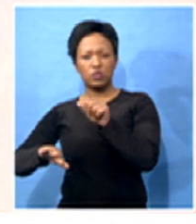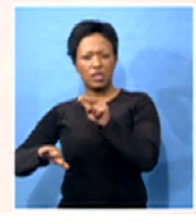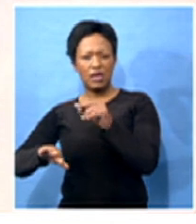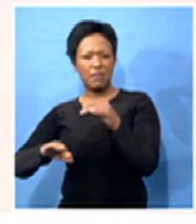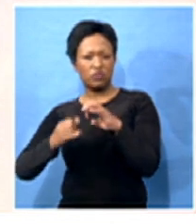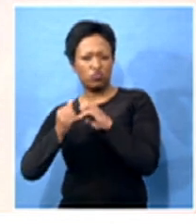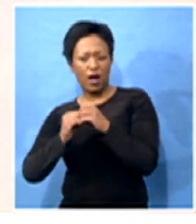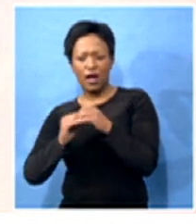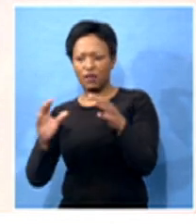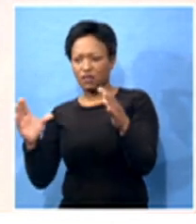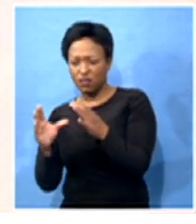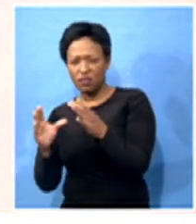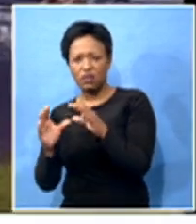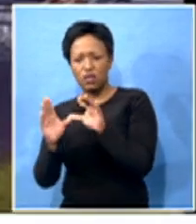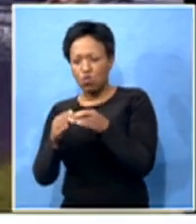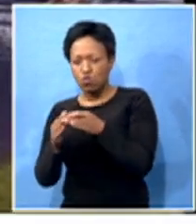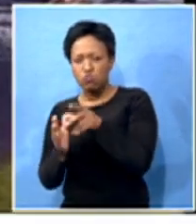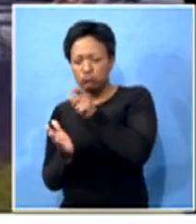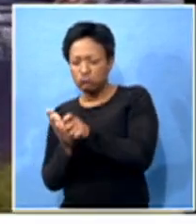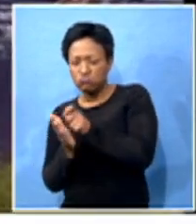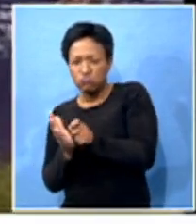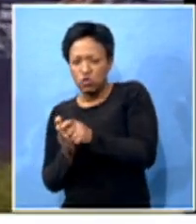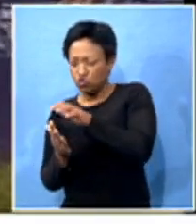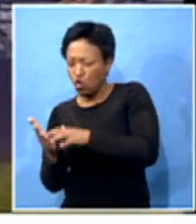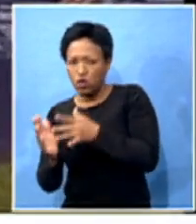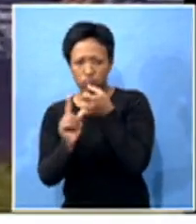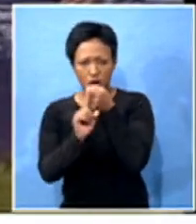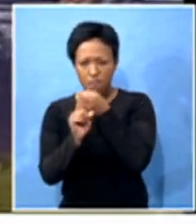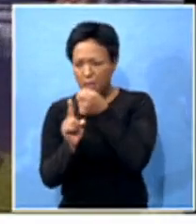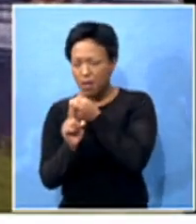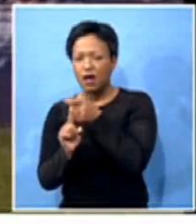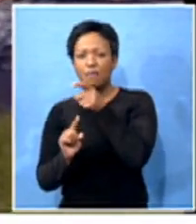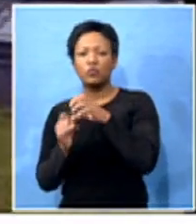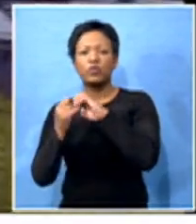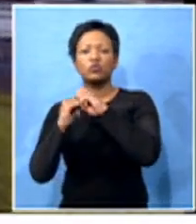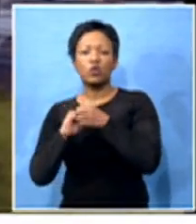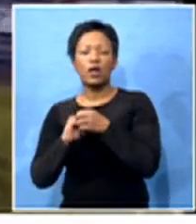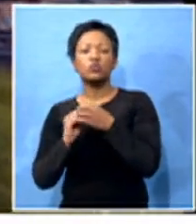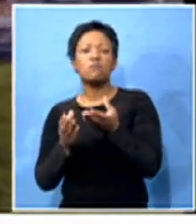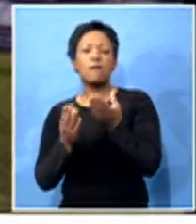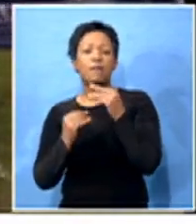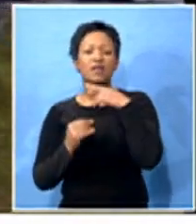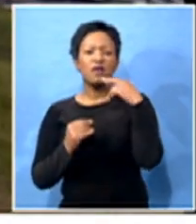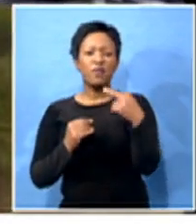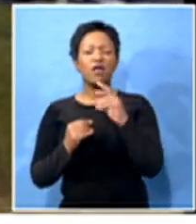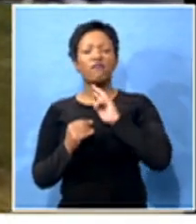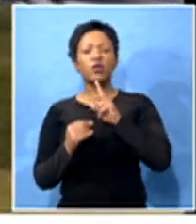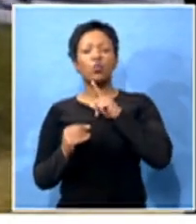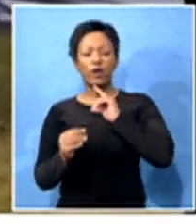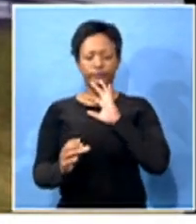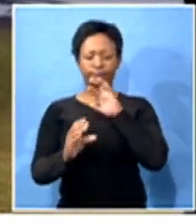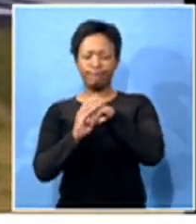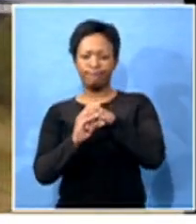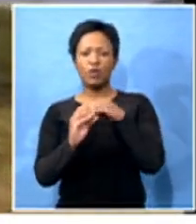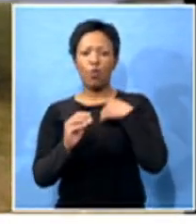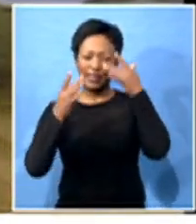coalitions, groups, write up their own stories, advocate to try and make sure they get a real voice in decision making, because they are denied